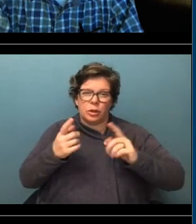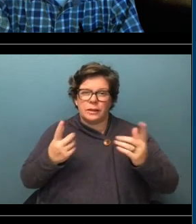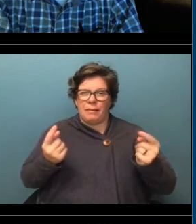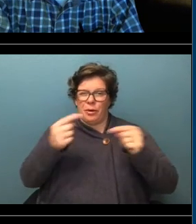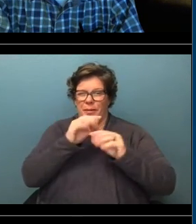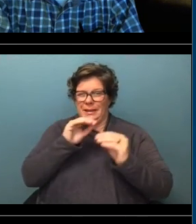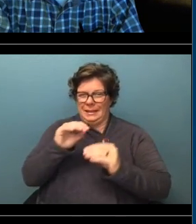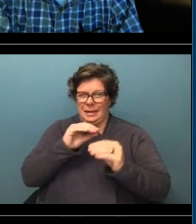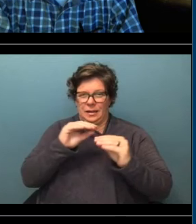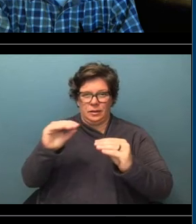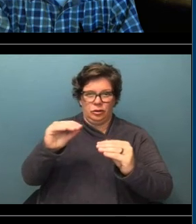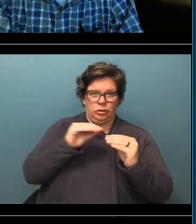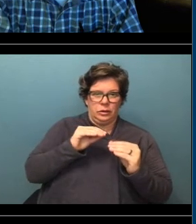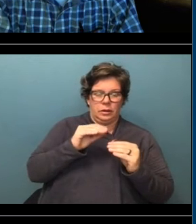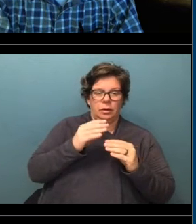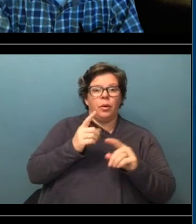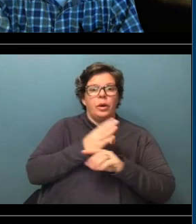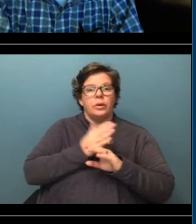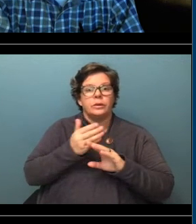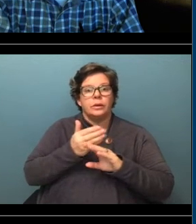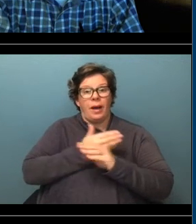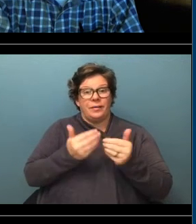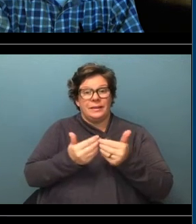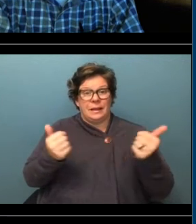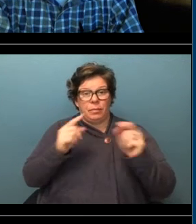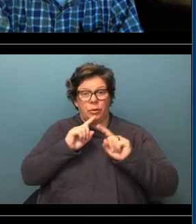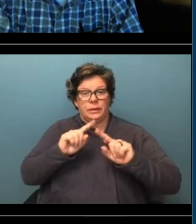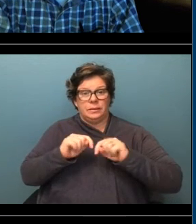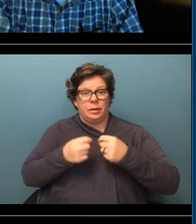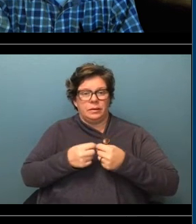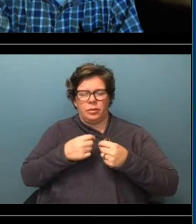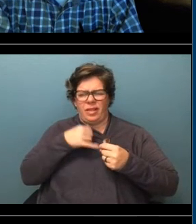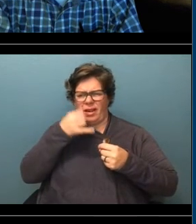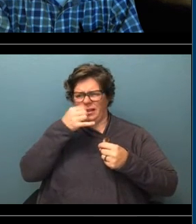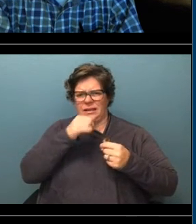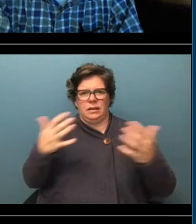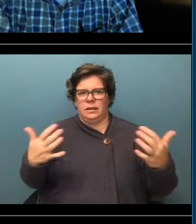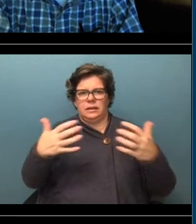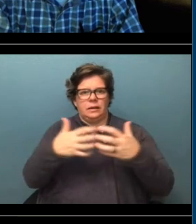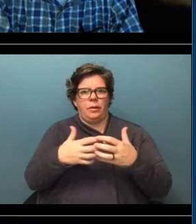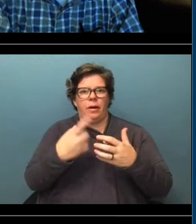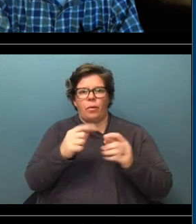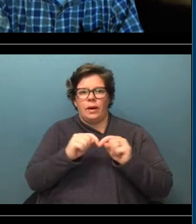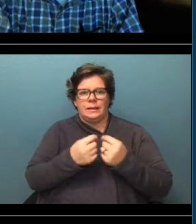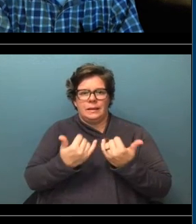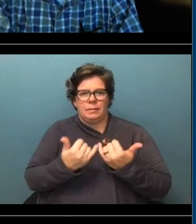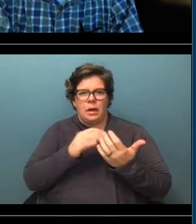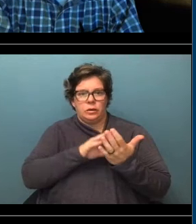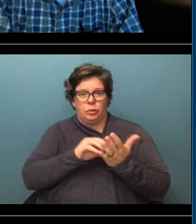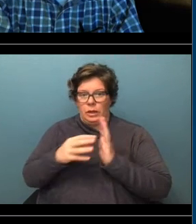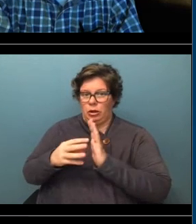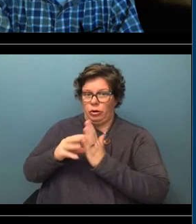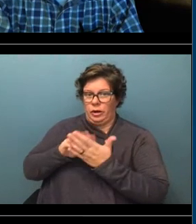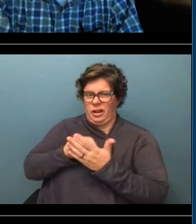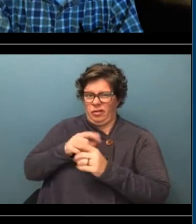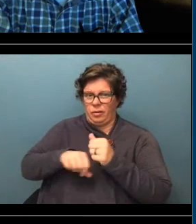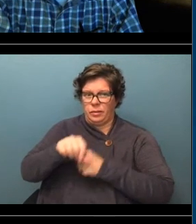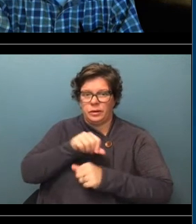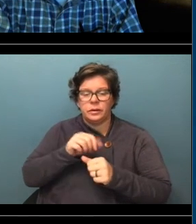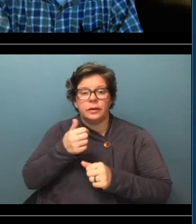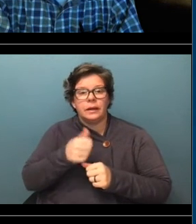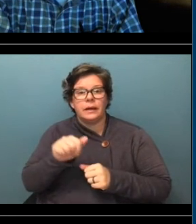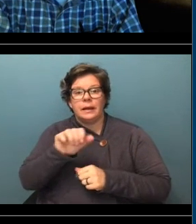used to have separate response teams, but we determined that that was silly, so we just have one team now. And then on any